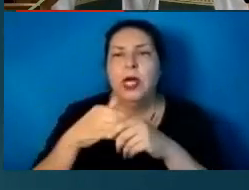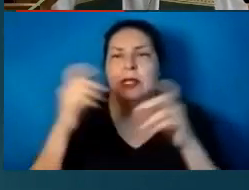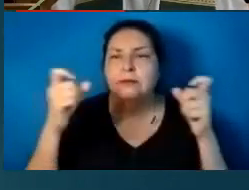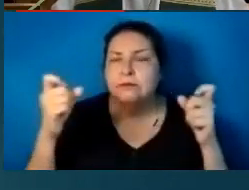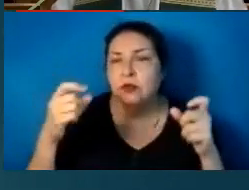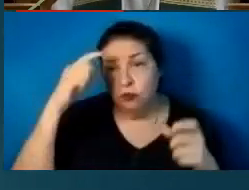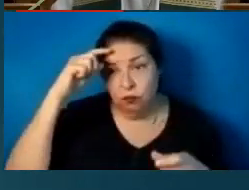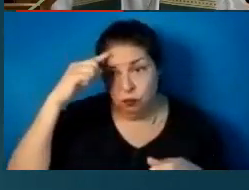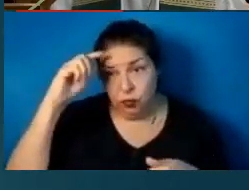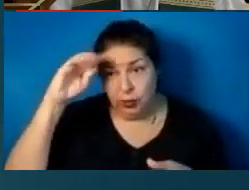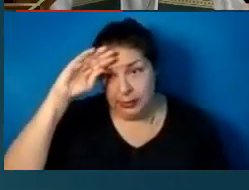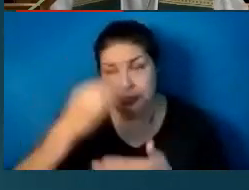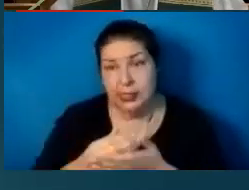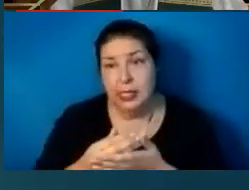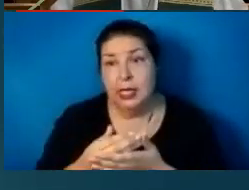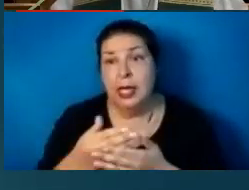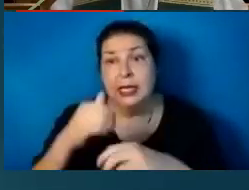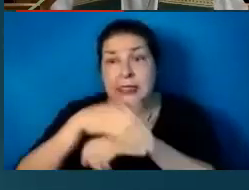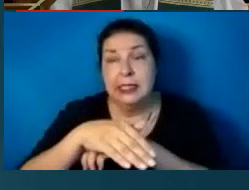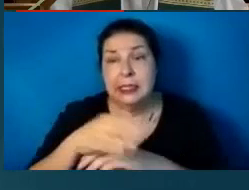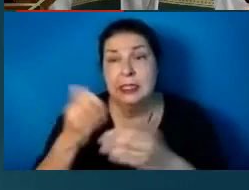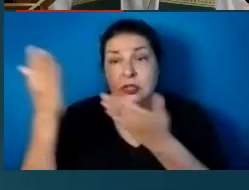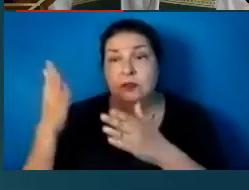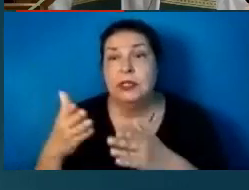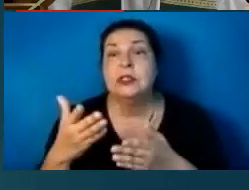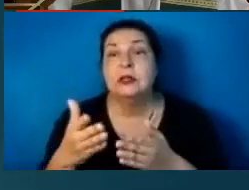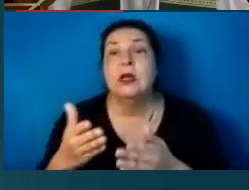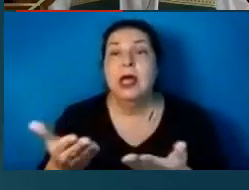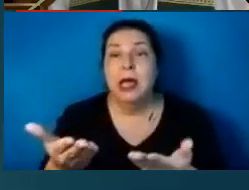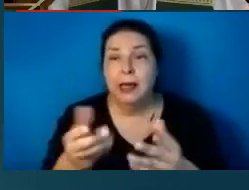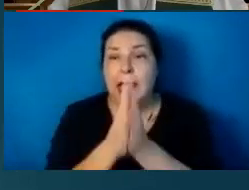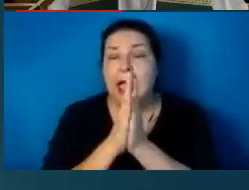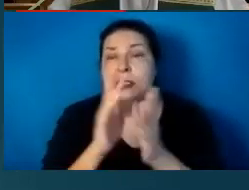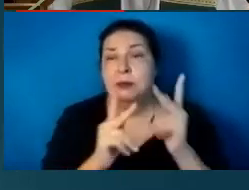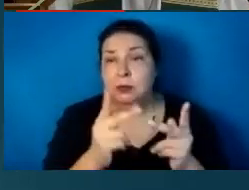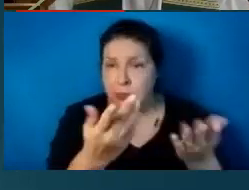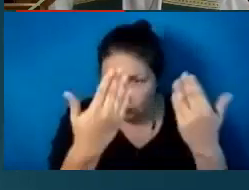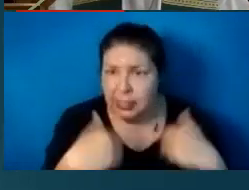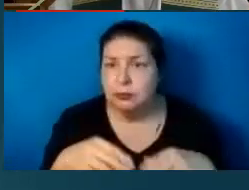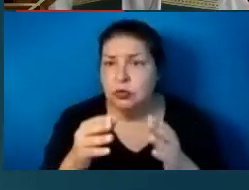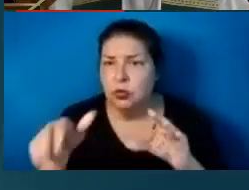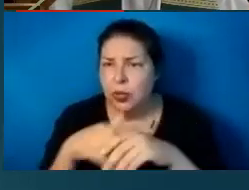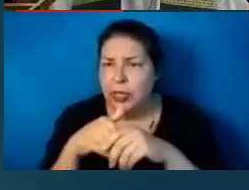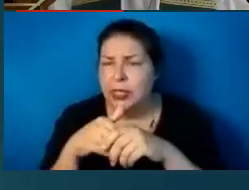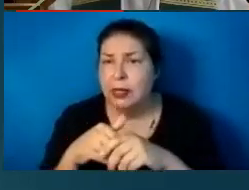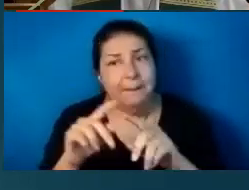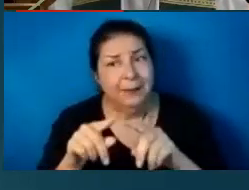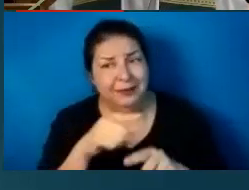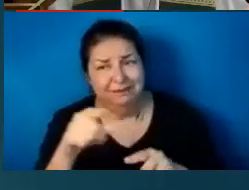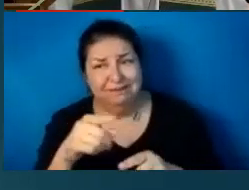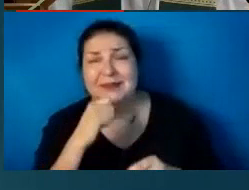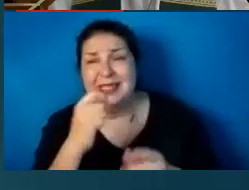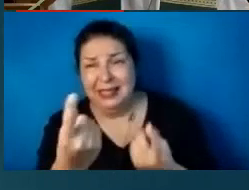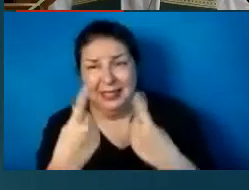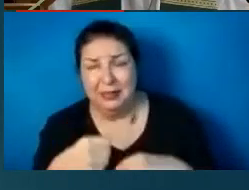his servants to call on those who were invited to the wedding feast, but they would not come. Again, he sent other servants,